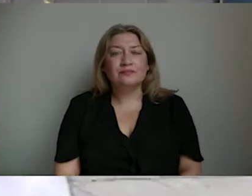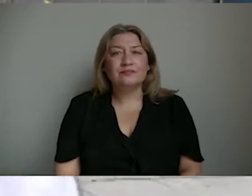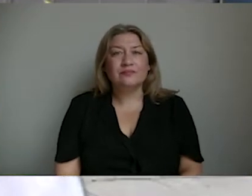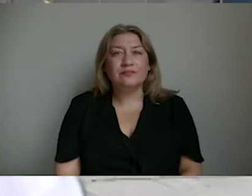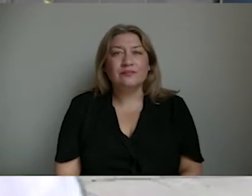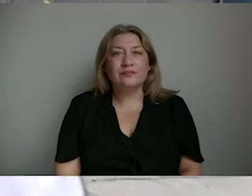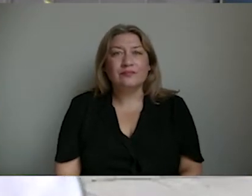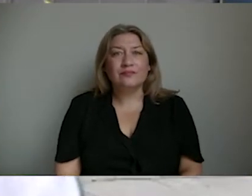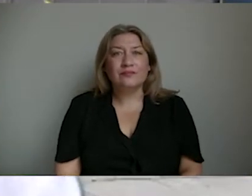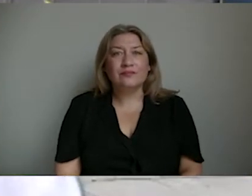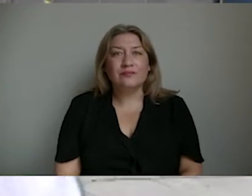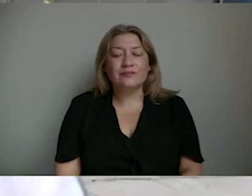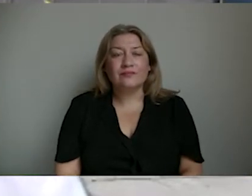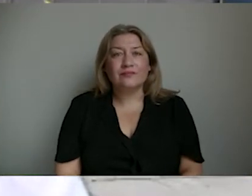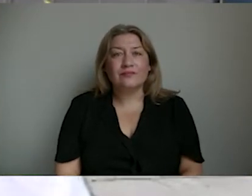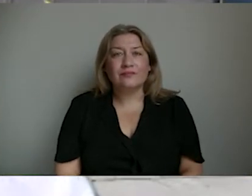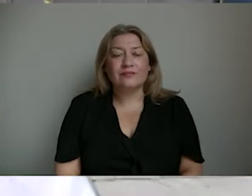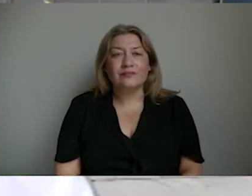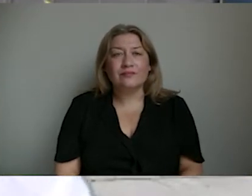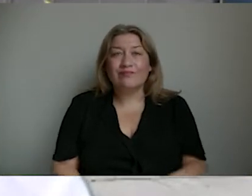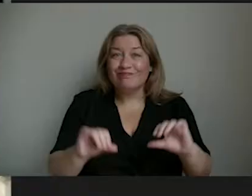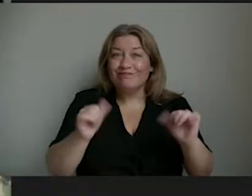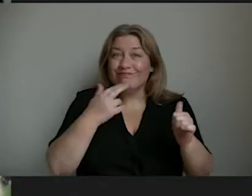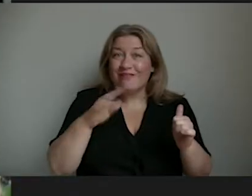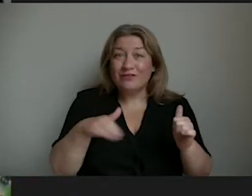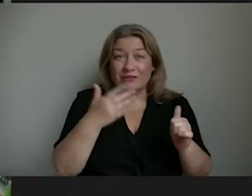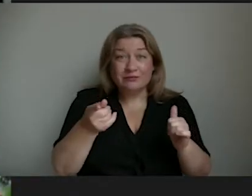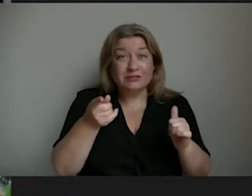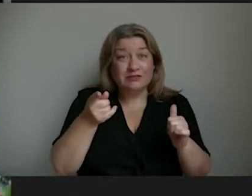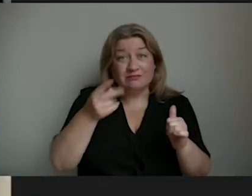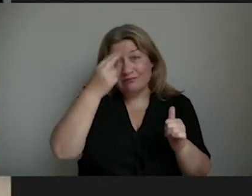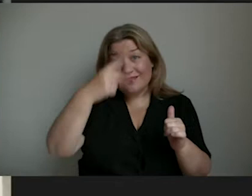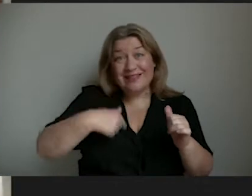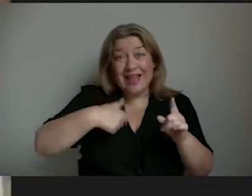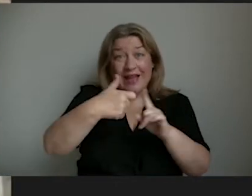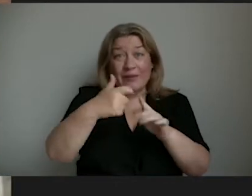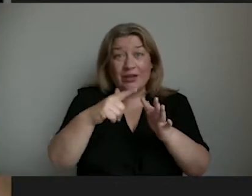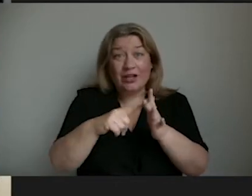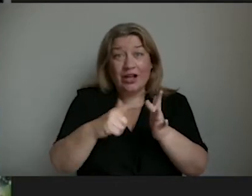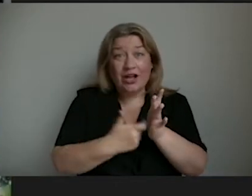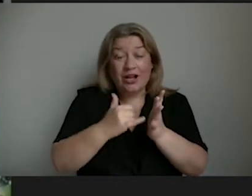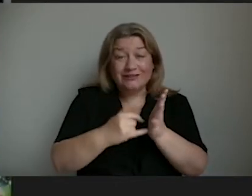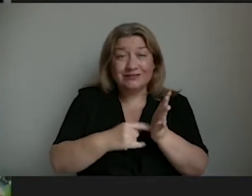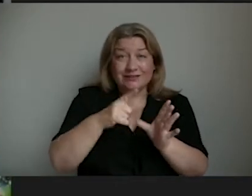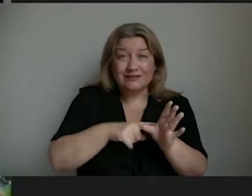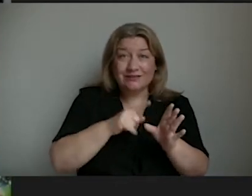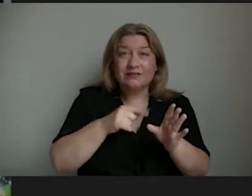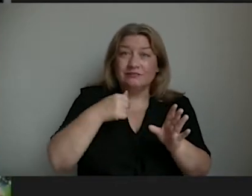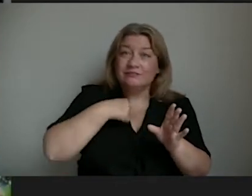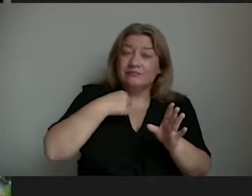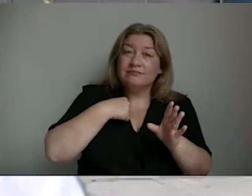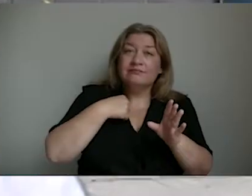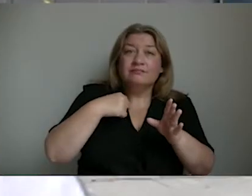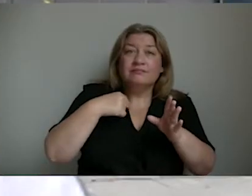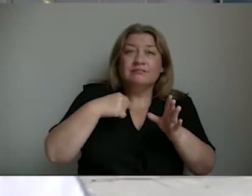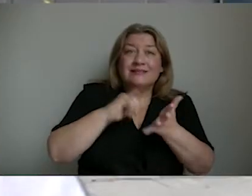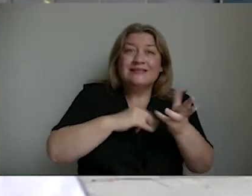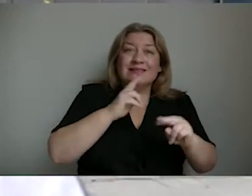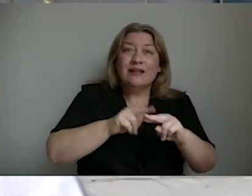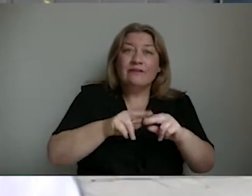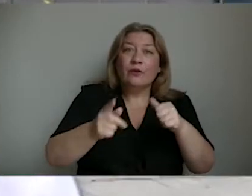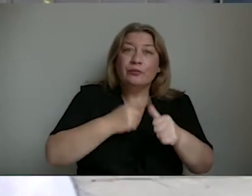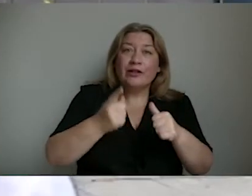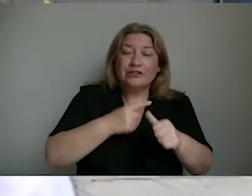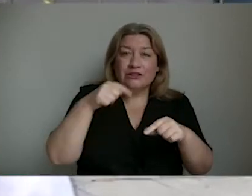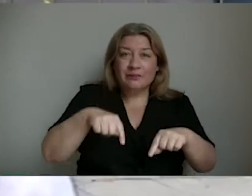first of all just go through what an apprenticeship is? Yeah, of course. Yeah, so good afternoon, everyone. My name's Kirsty, and I'm based in the apprenticeship